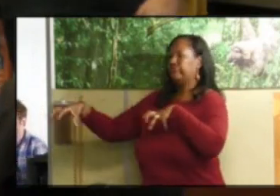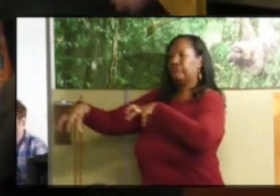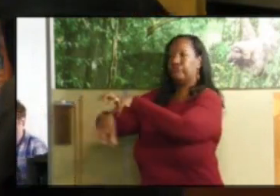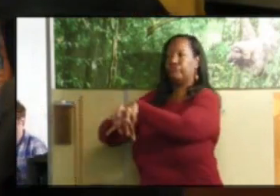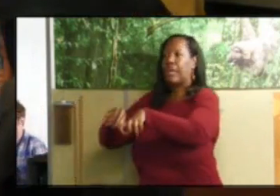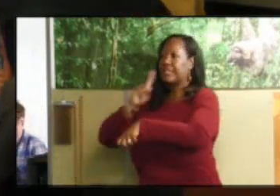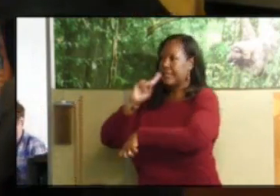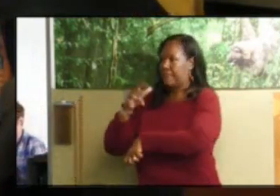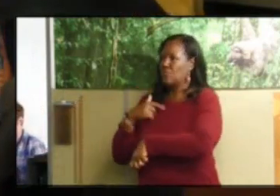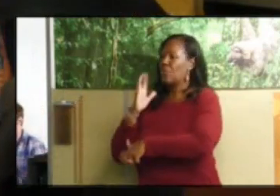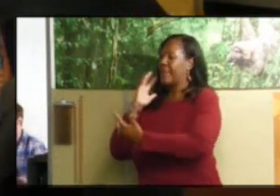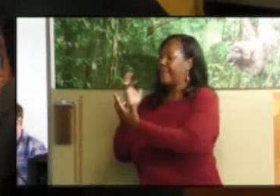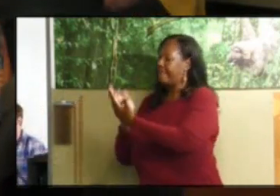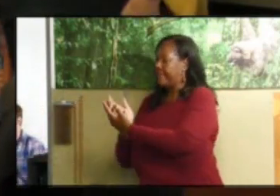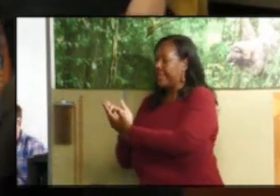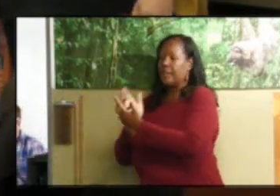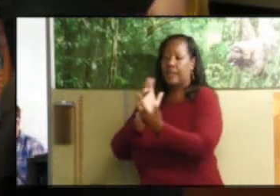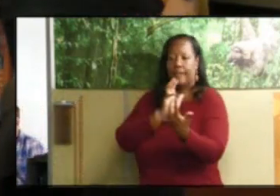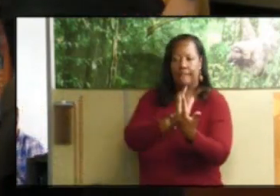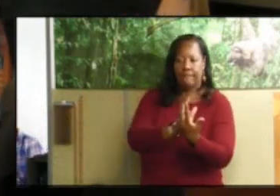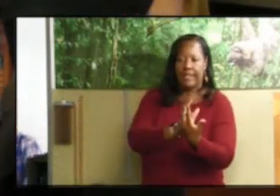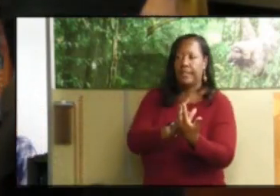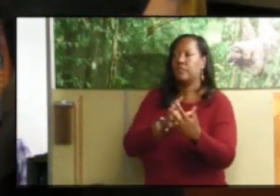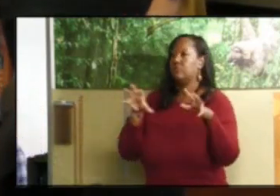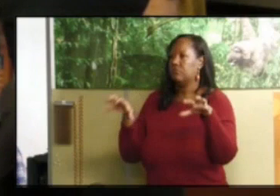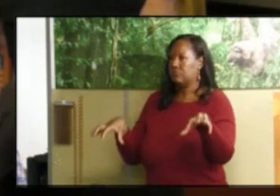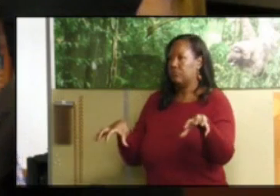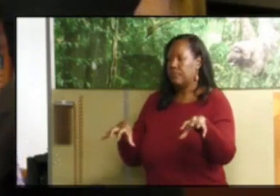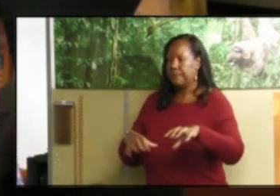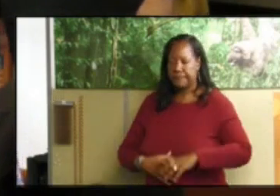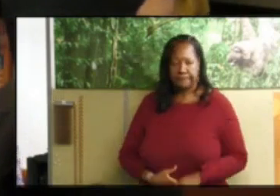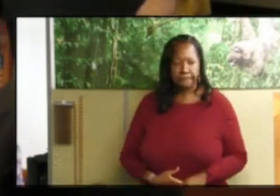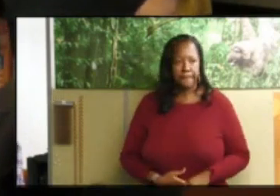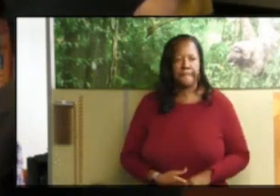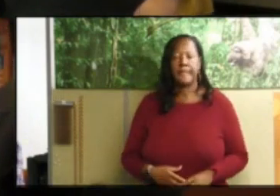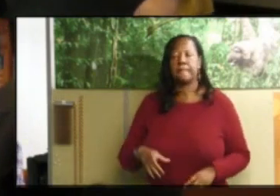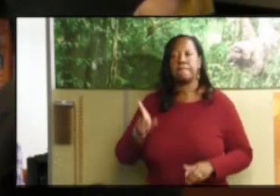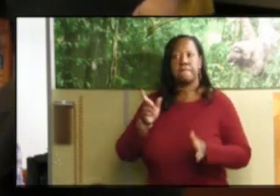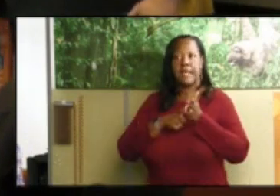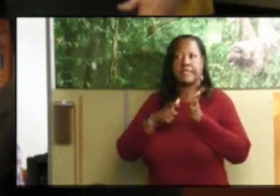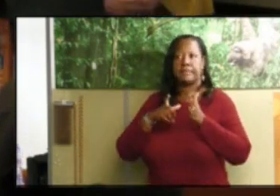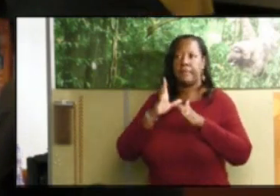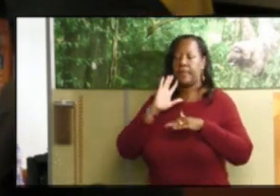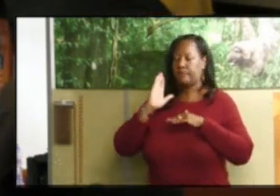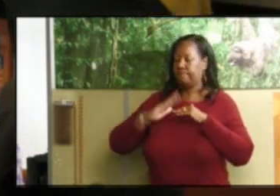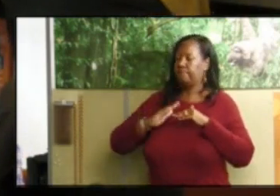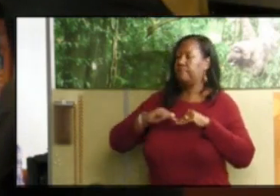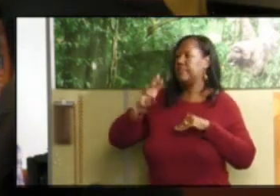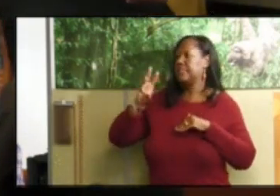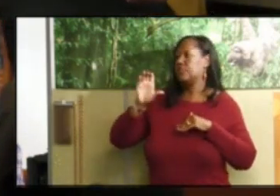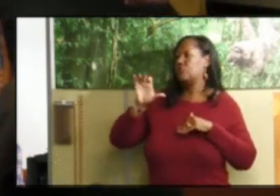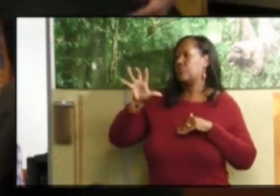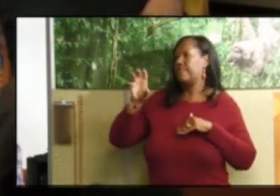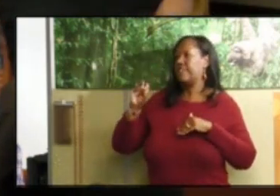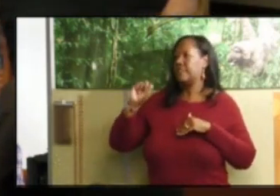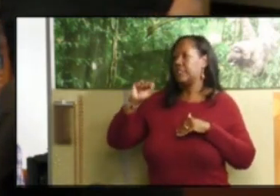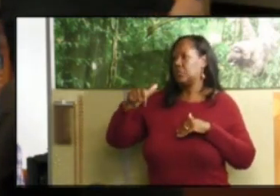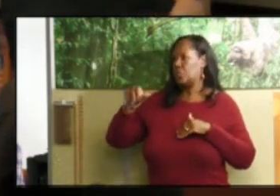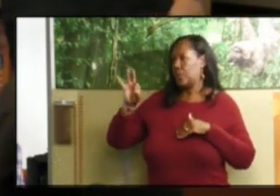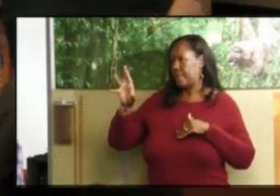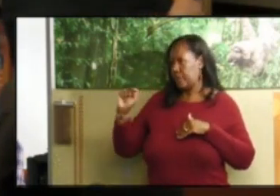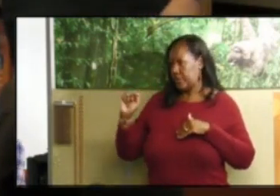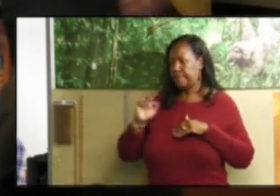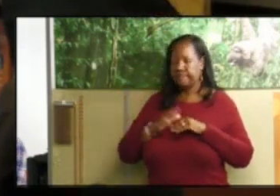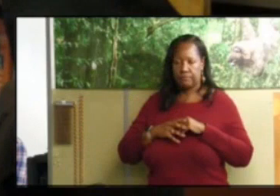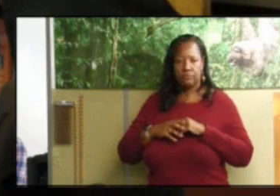fit within the 650 square foot footprint. So we did test two base options,